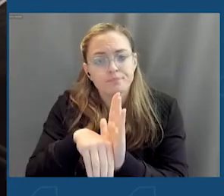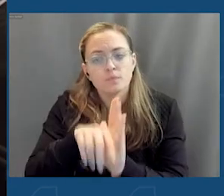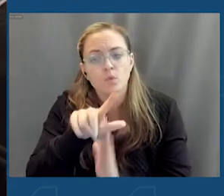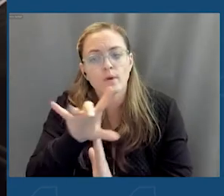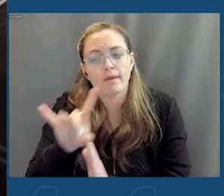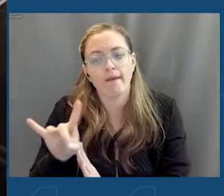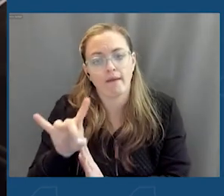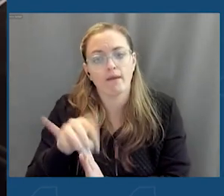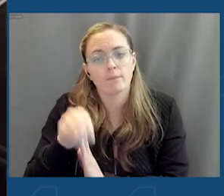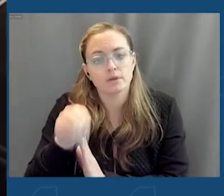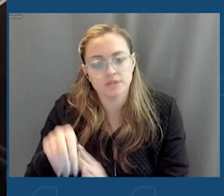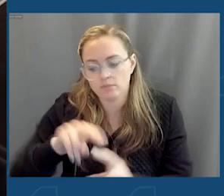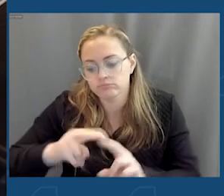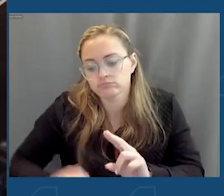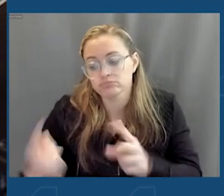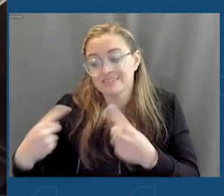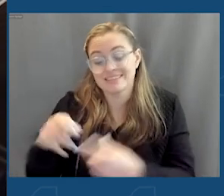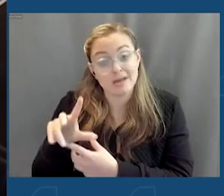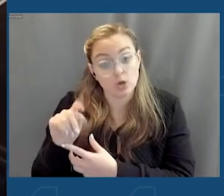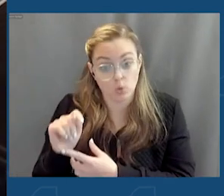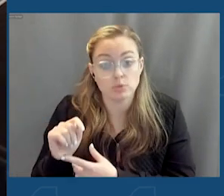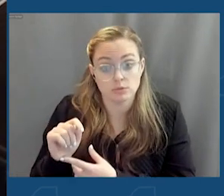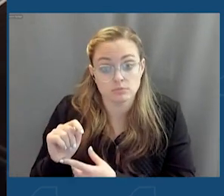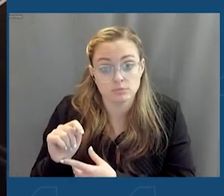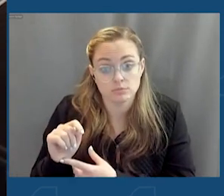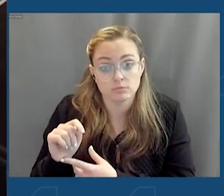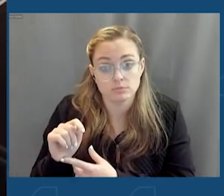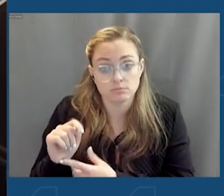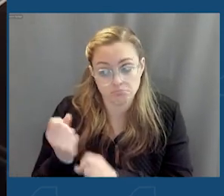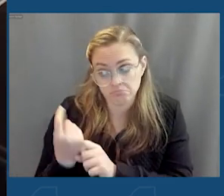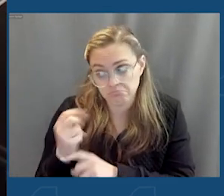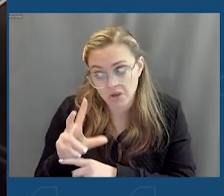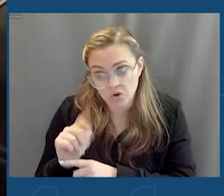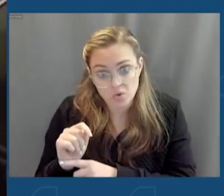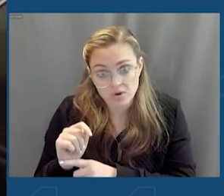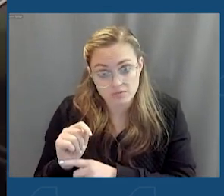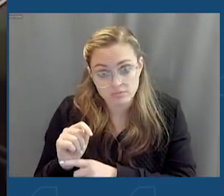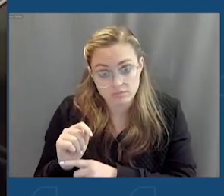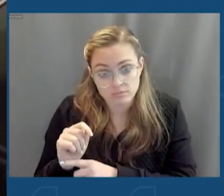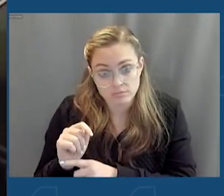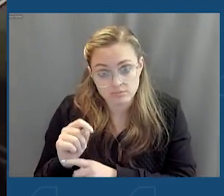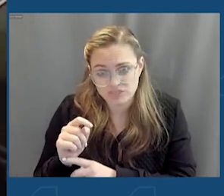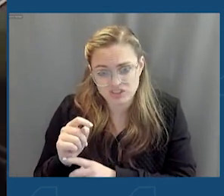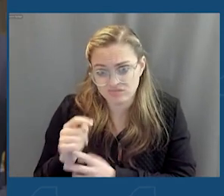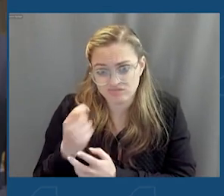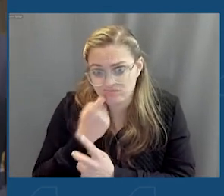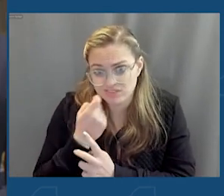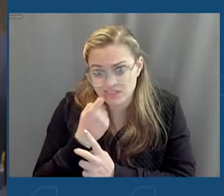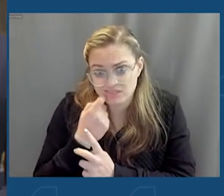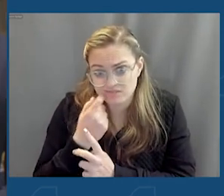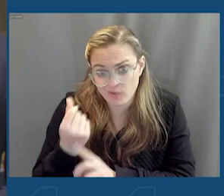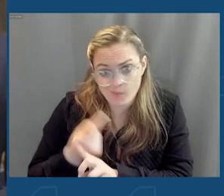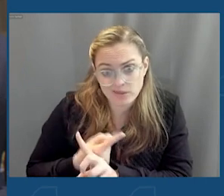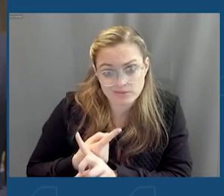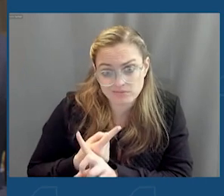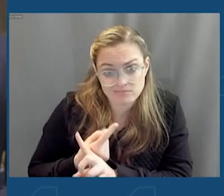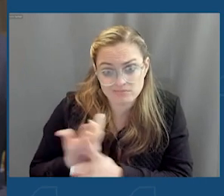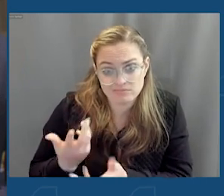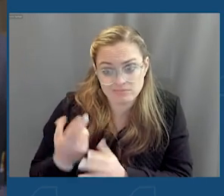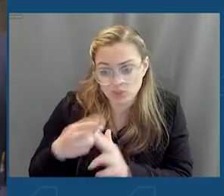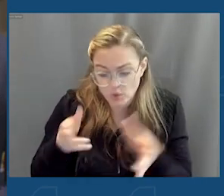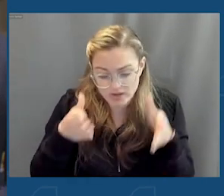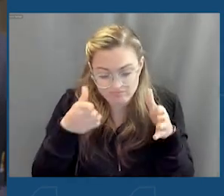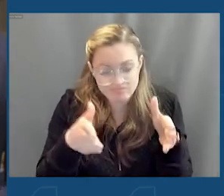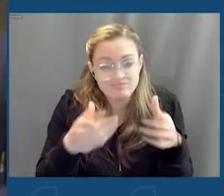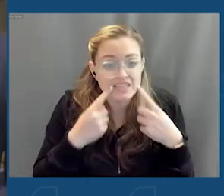28% since October. That's not over a year, that's just in a very short time, showing the